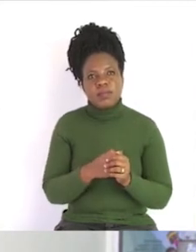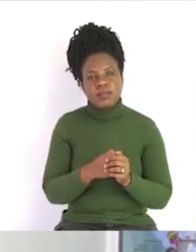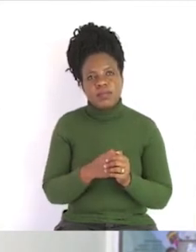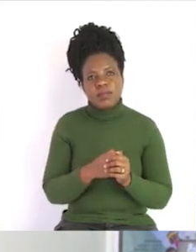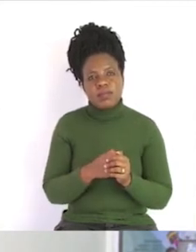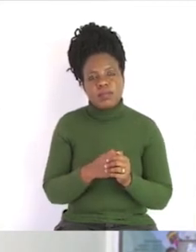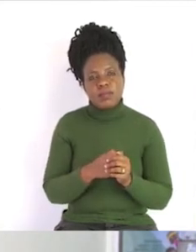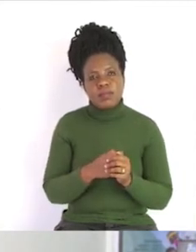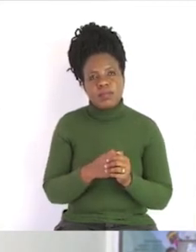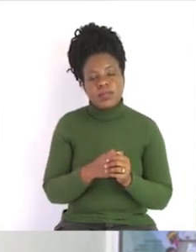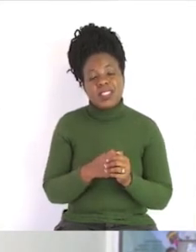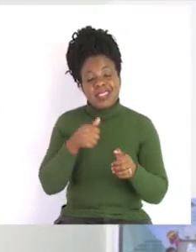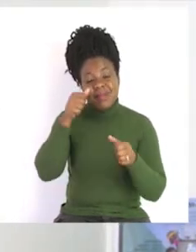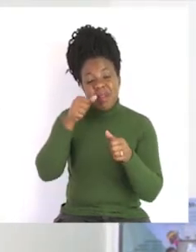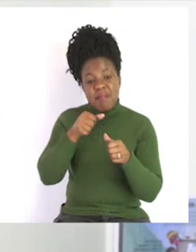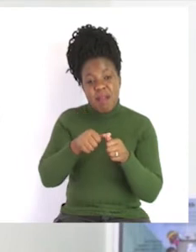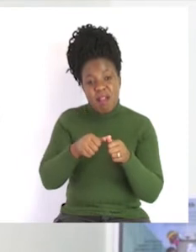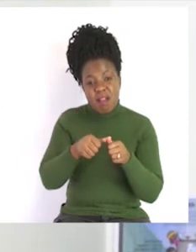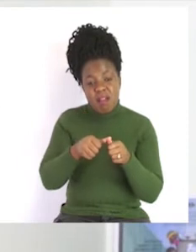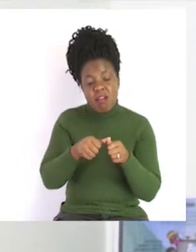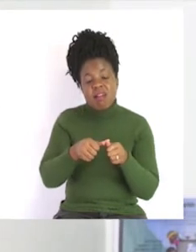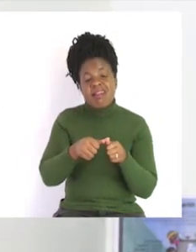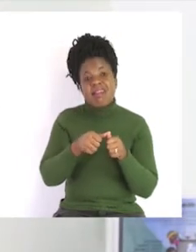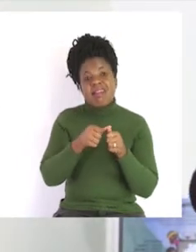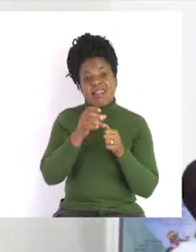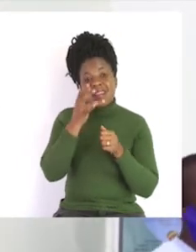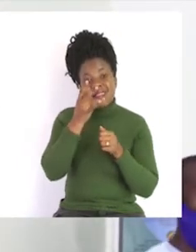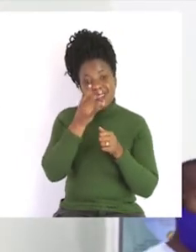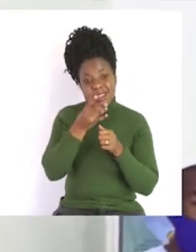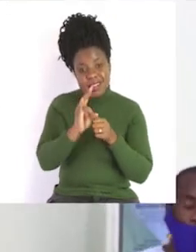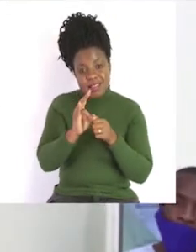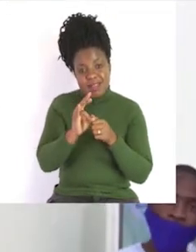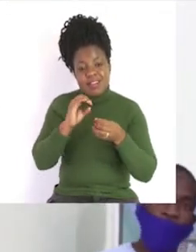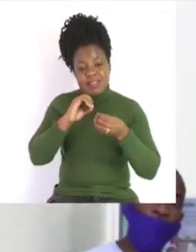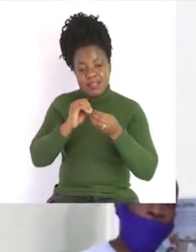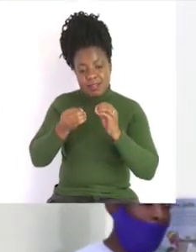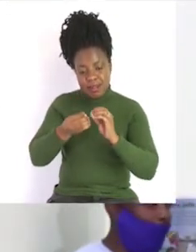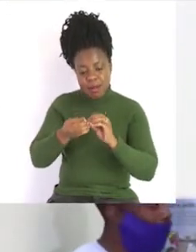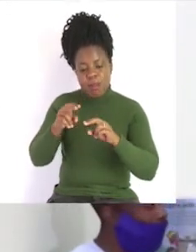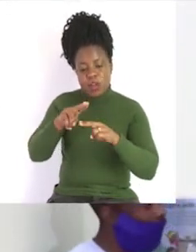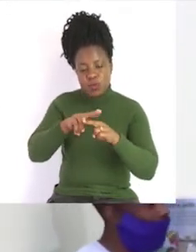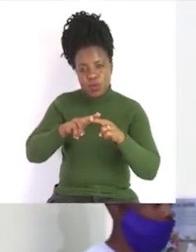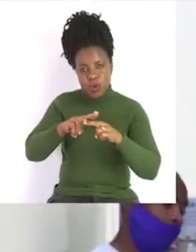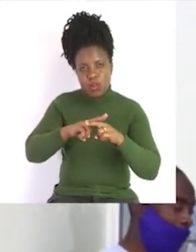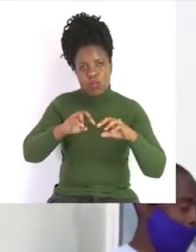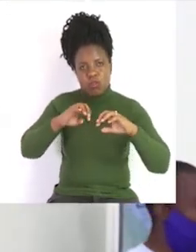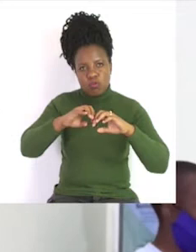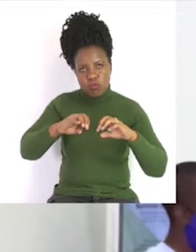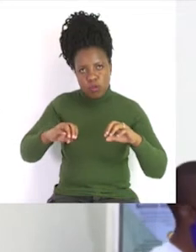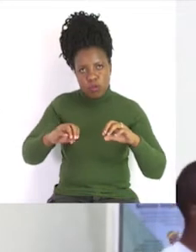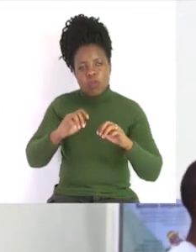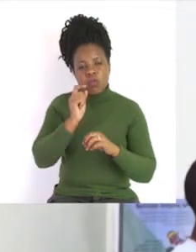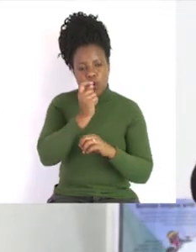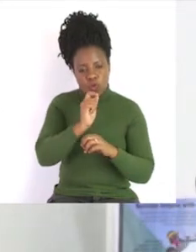I am dividing with the number 7. To make things easier for you and I, and